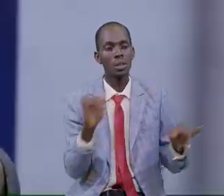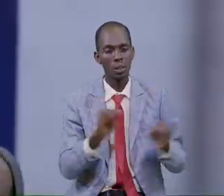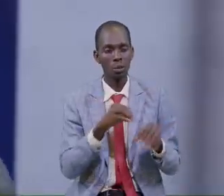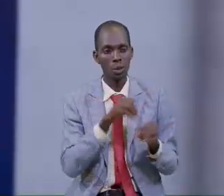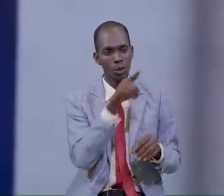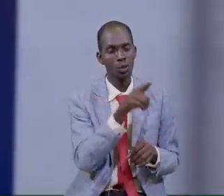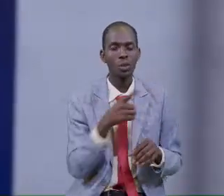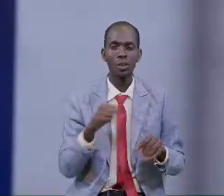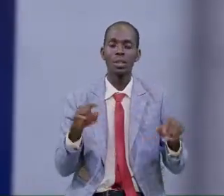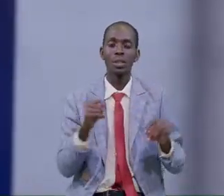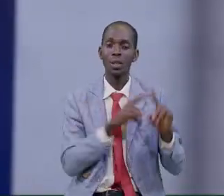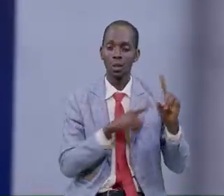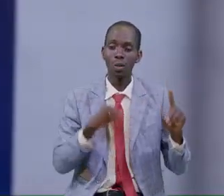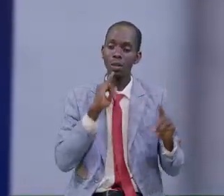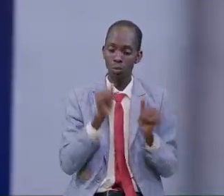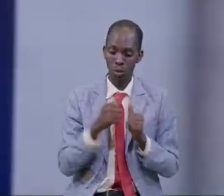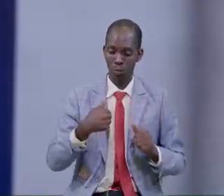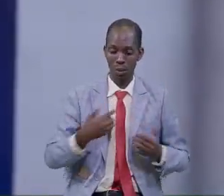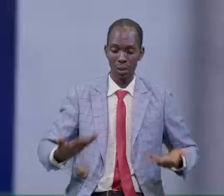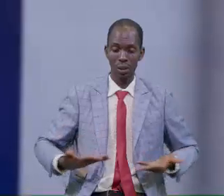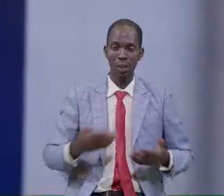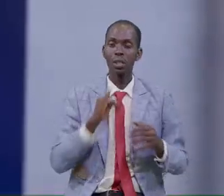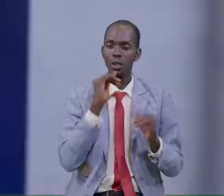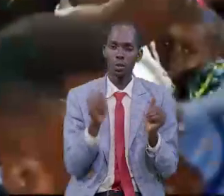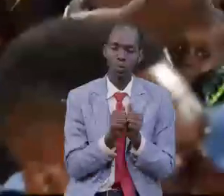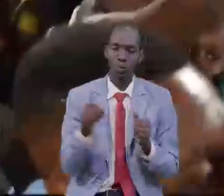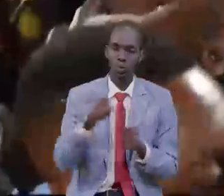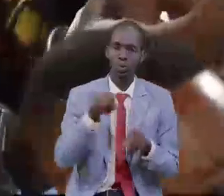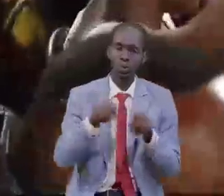here, is the same in you over there.